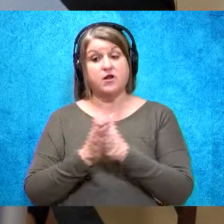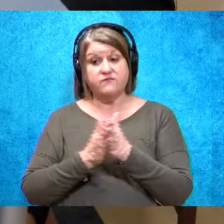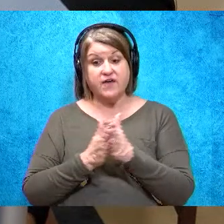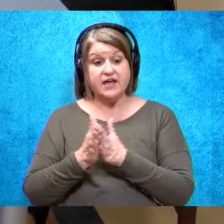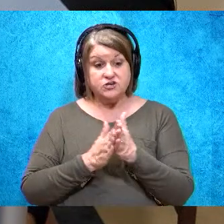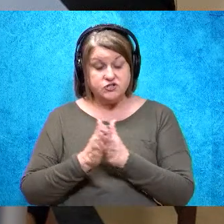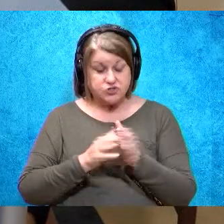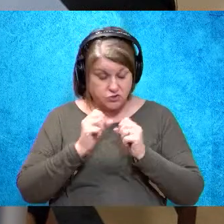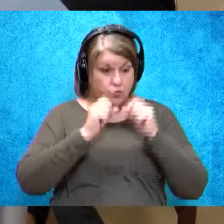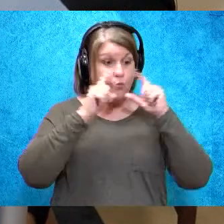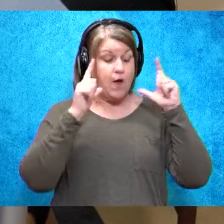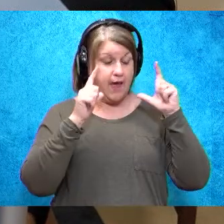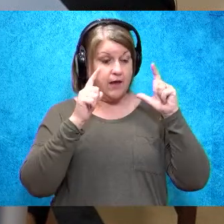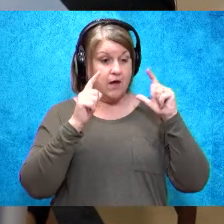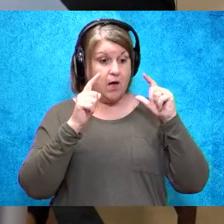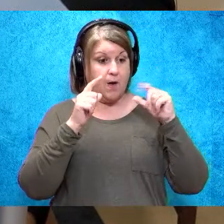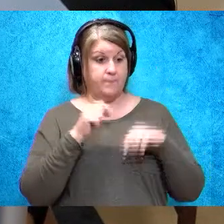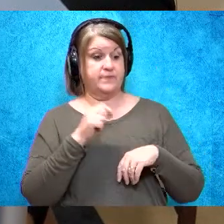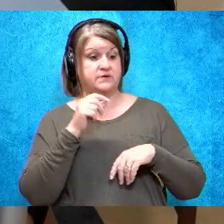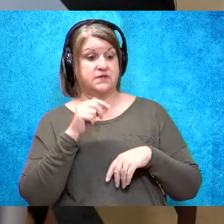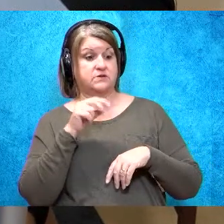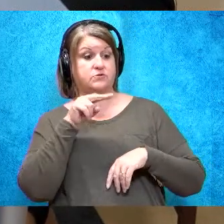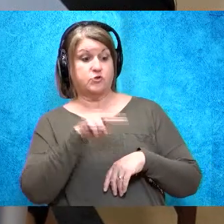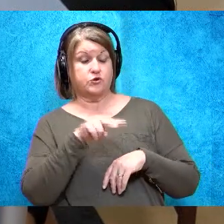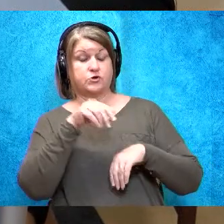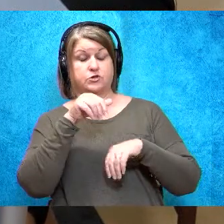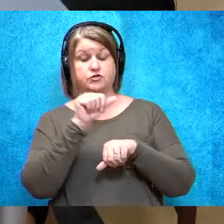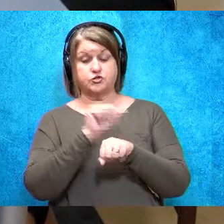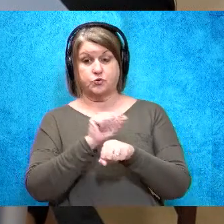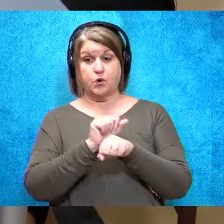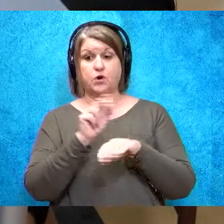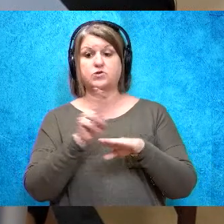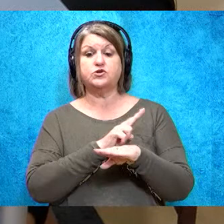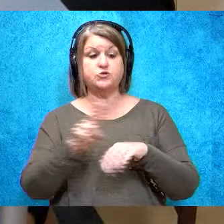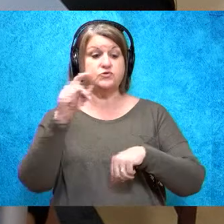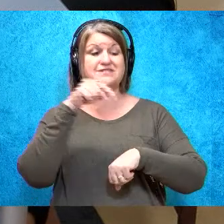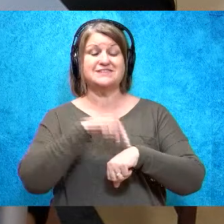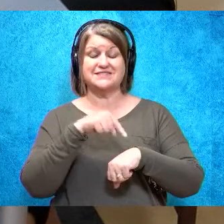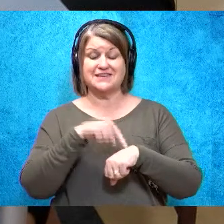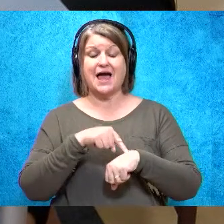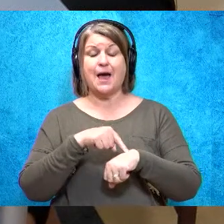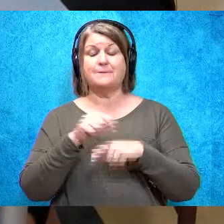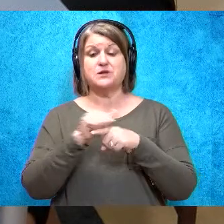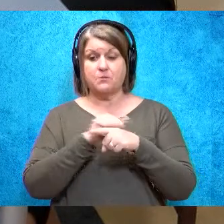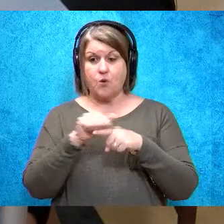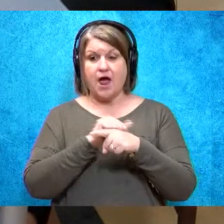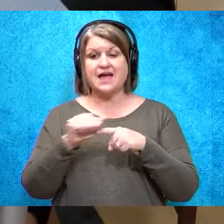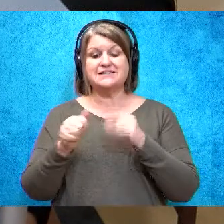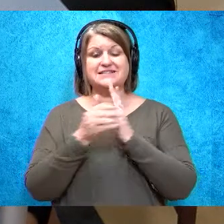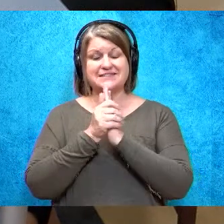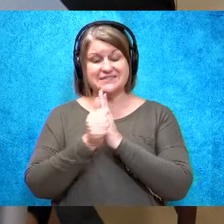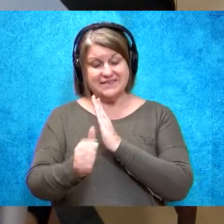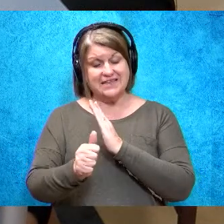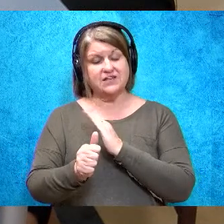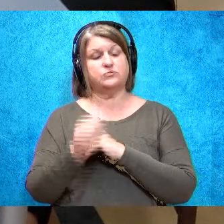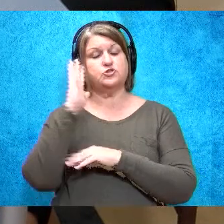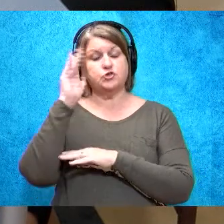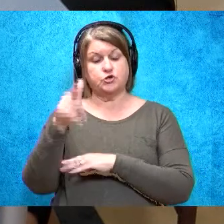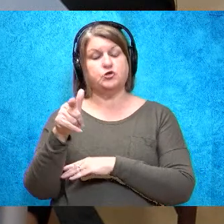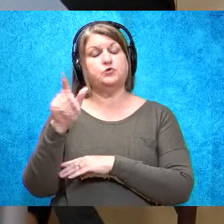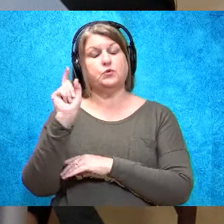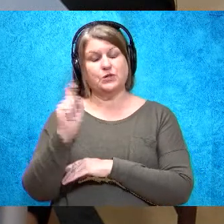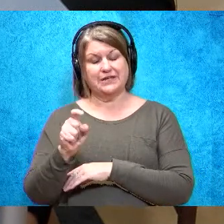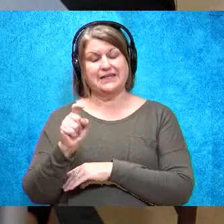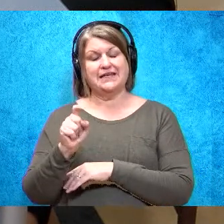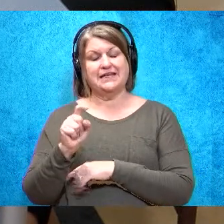your coursework every day. Right. So use this time to practice those skills you're going to need as an adult.